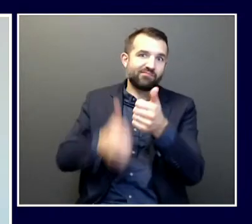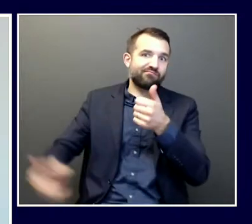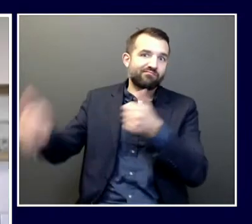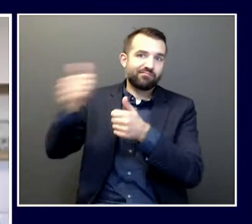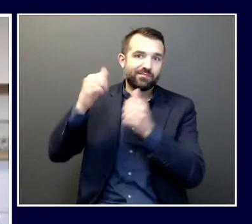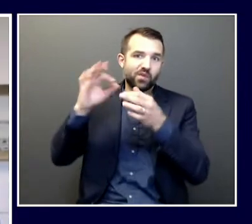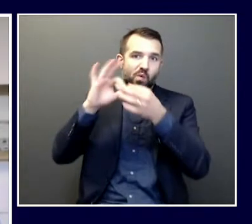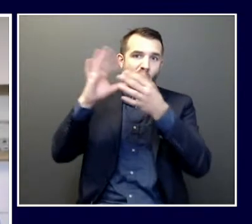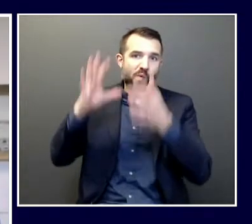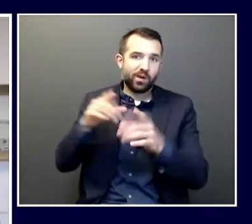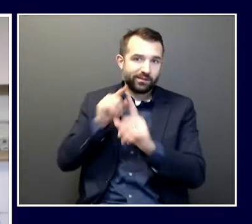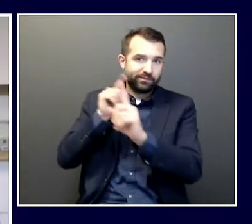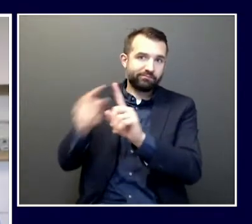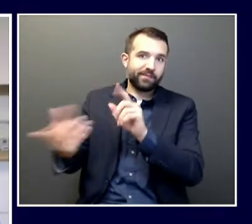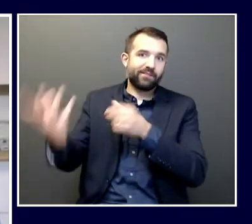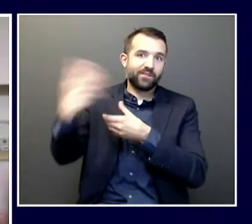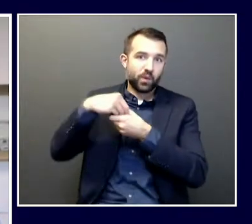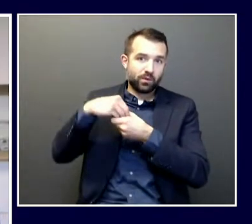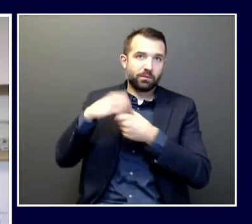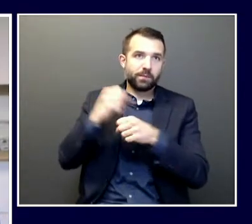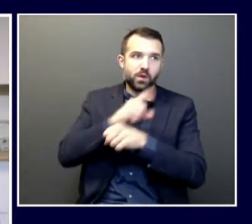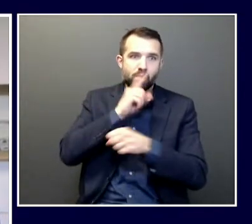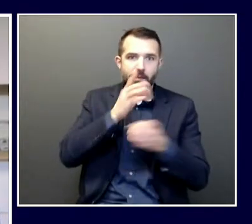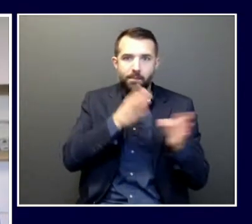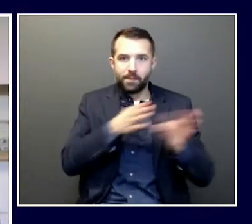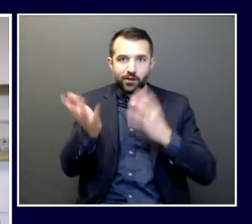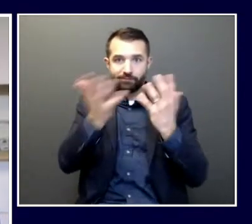Emily. Amy Brown, over to you.